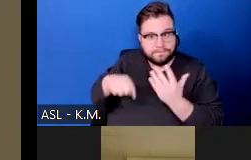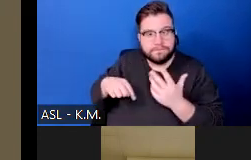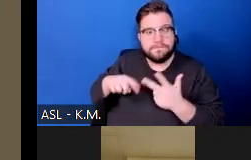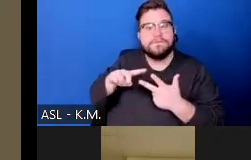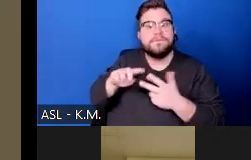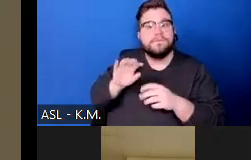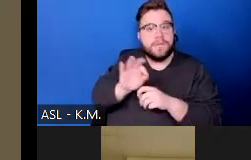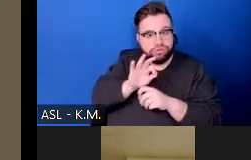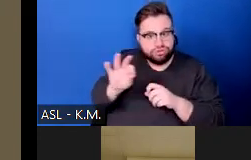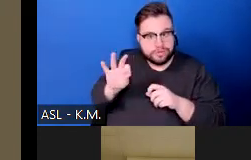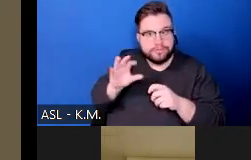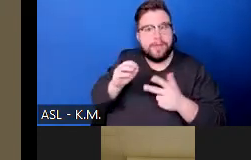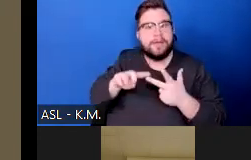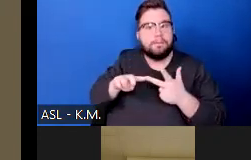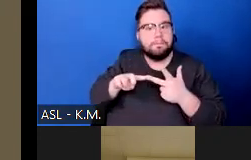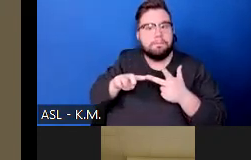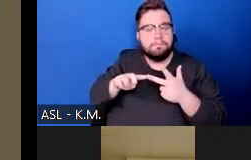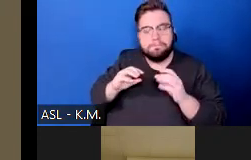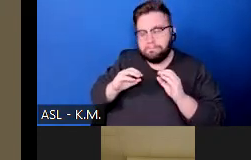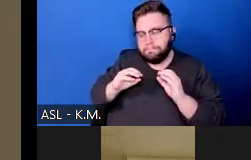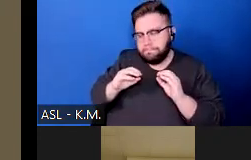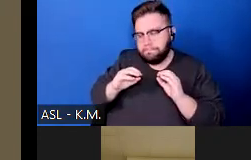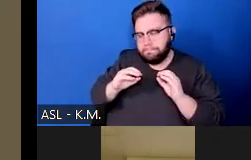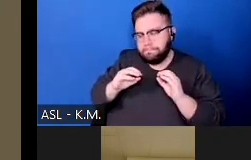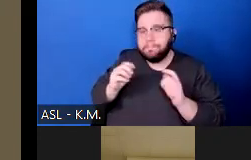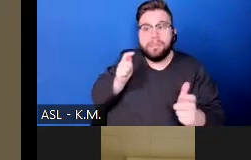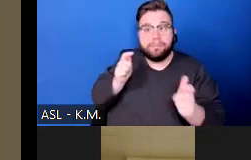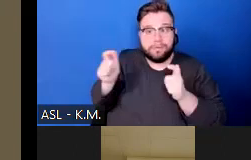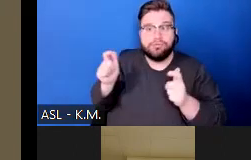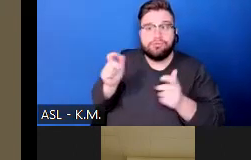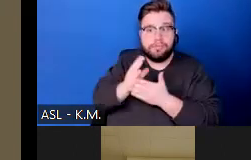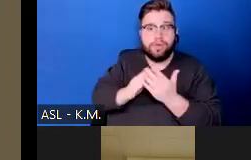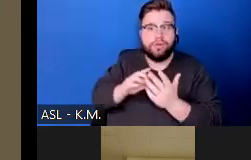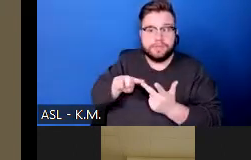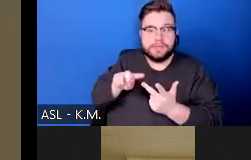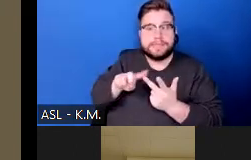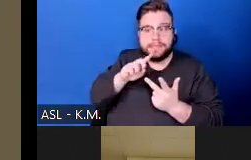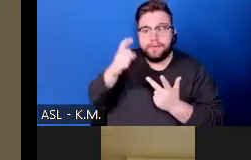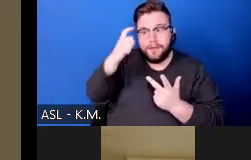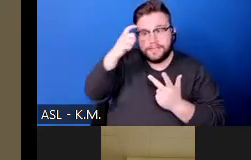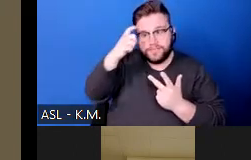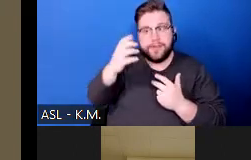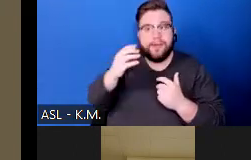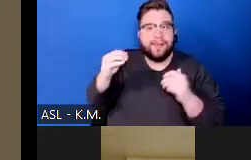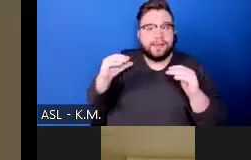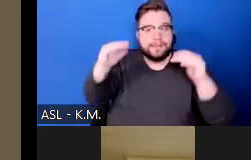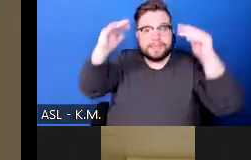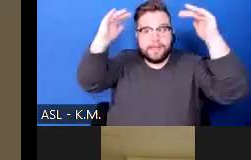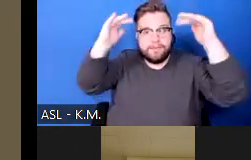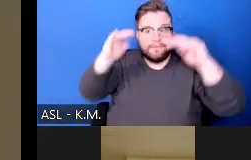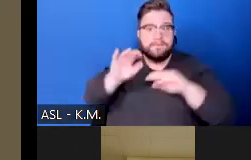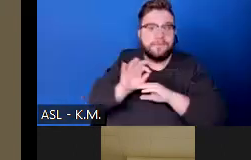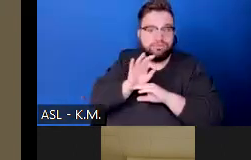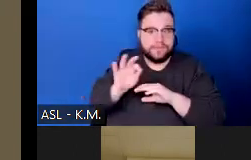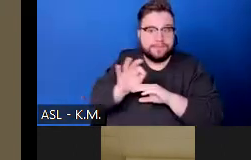more importantly, the more wide, the bigger aspect really of it is the cognition and executive function.